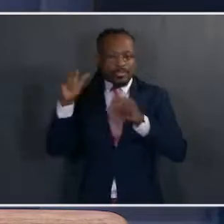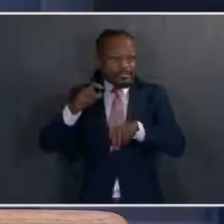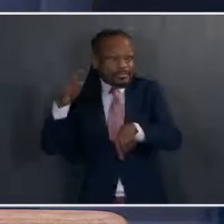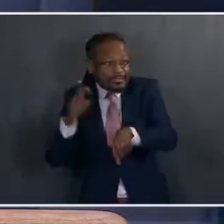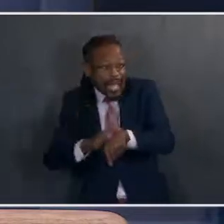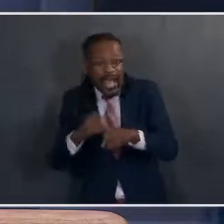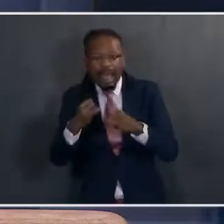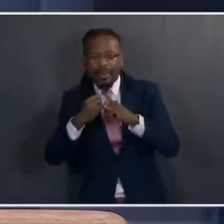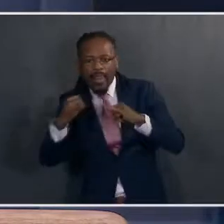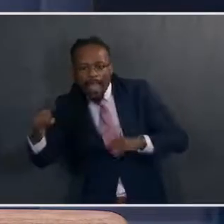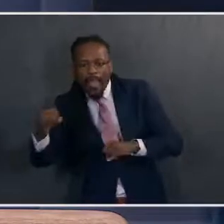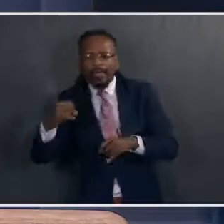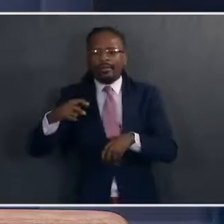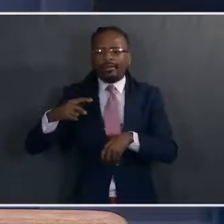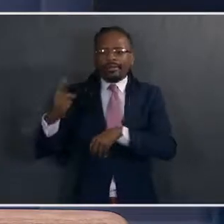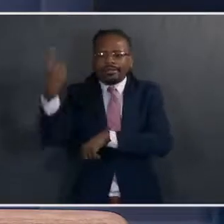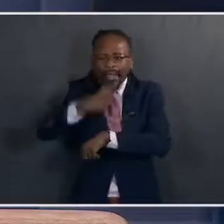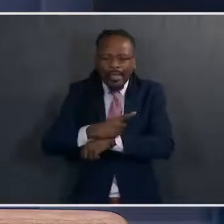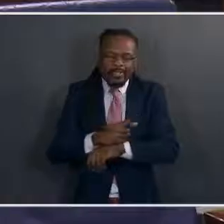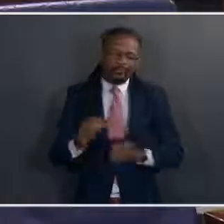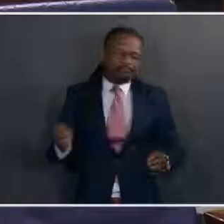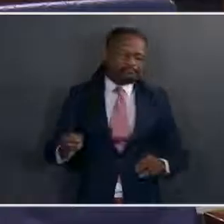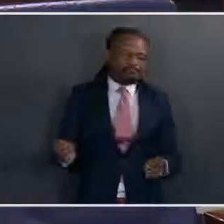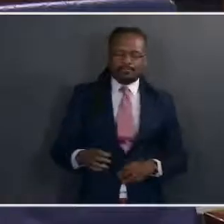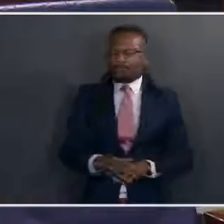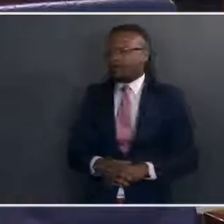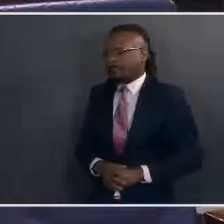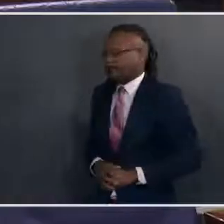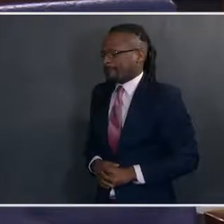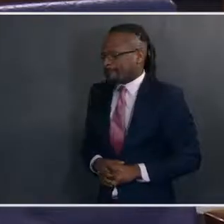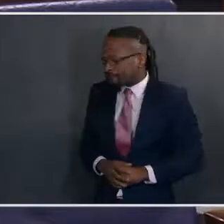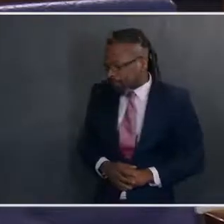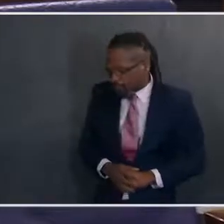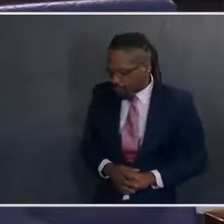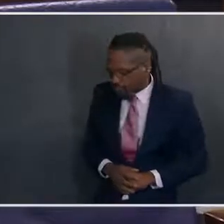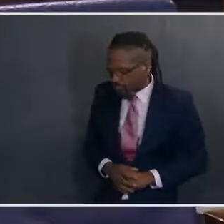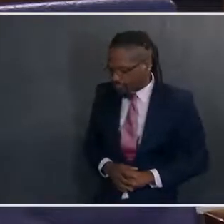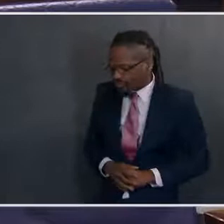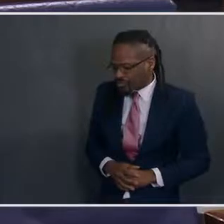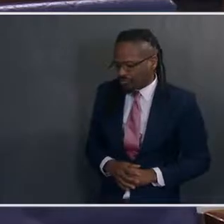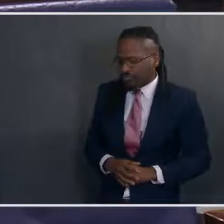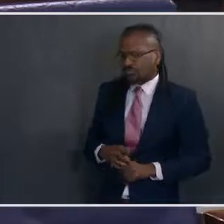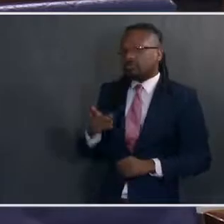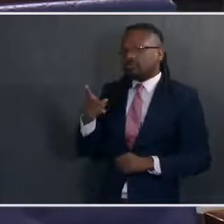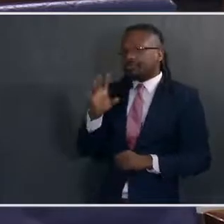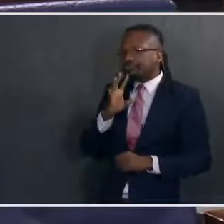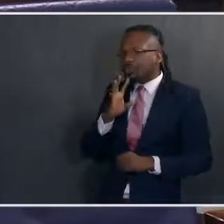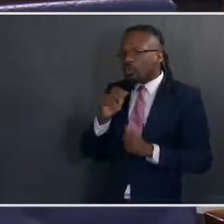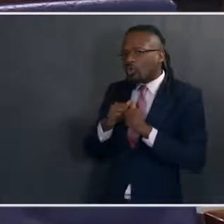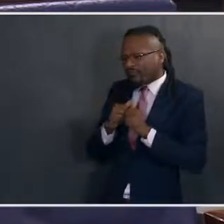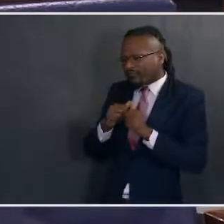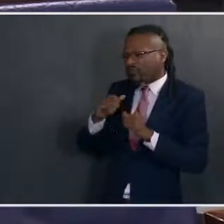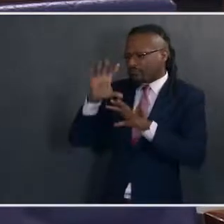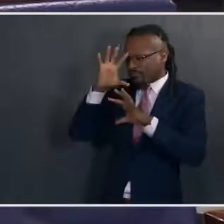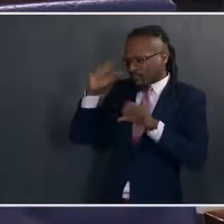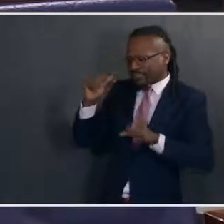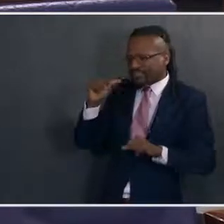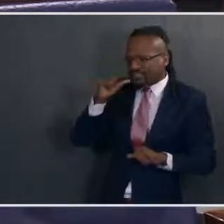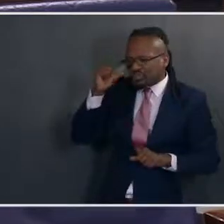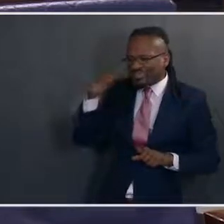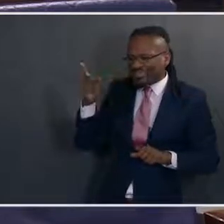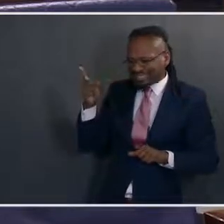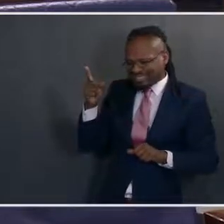you on when we would push for that bill to move forward. One other quick one on Burma. Leader McConnell, after he spoke with the president yesterday, said he expects